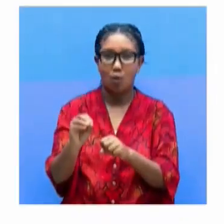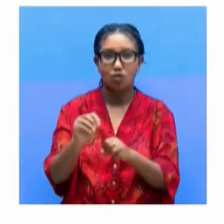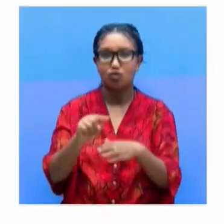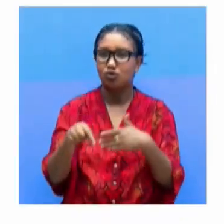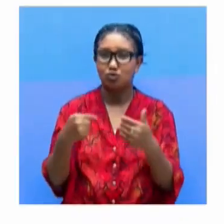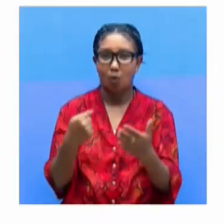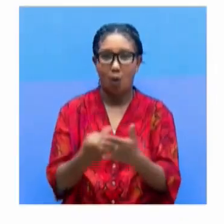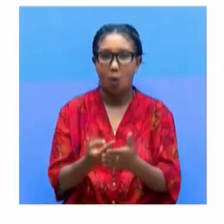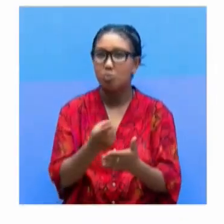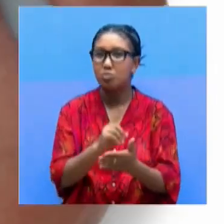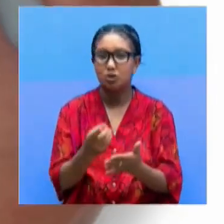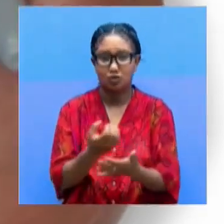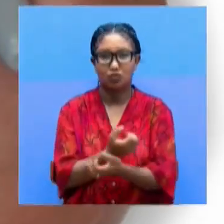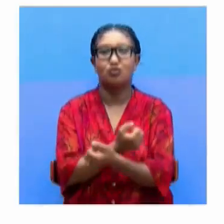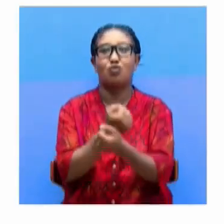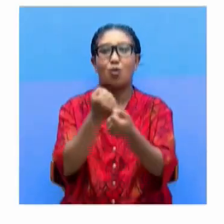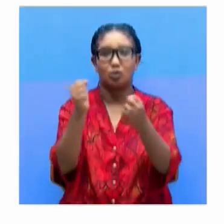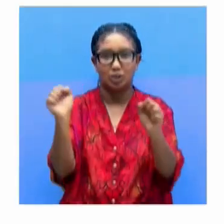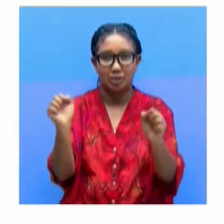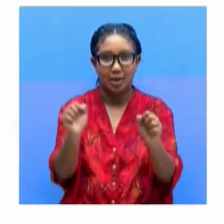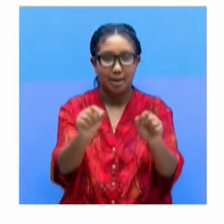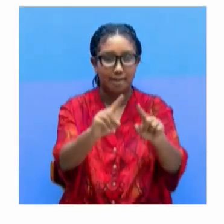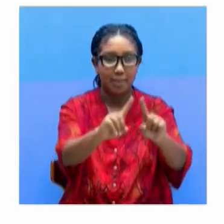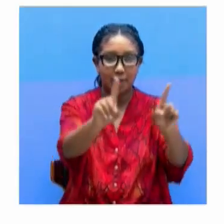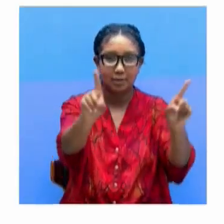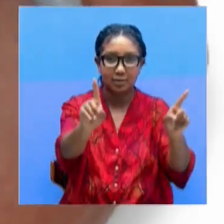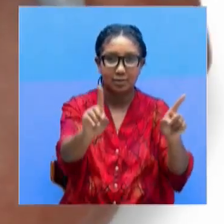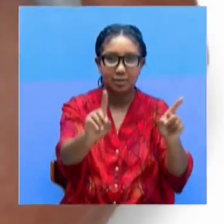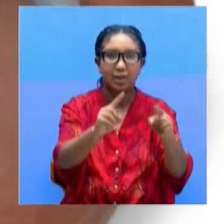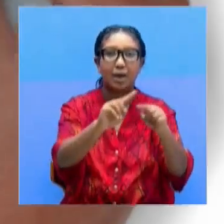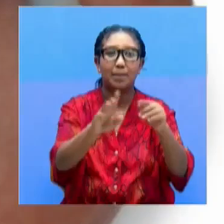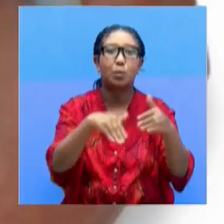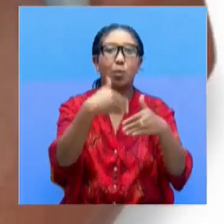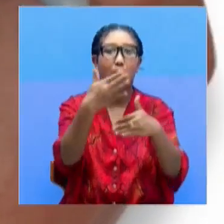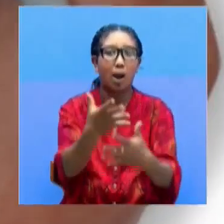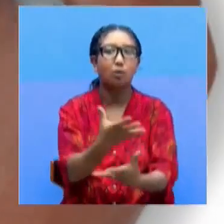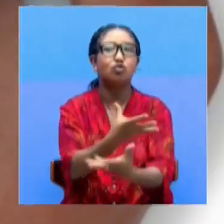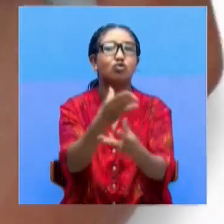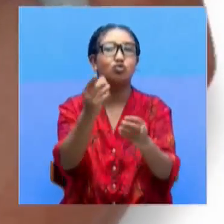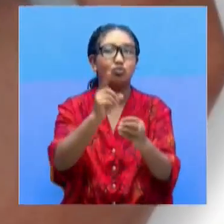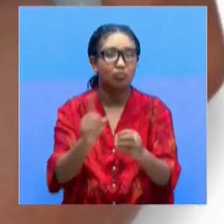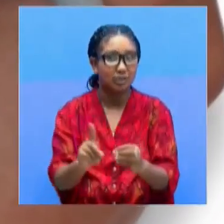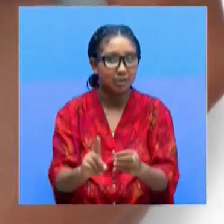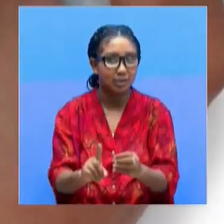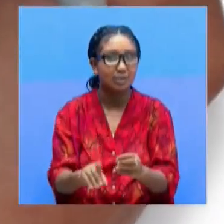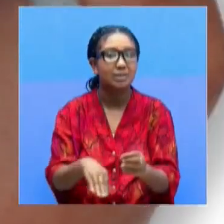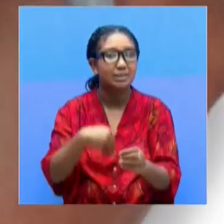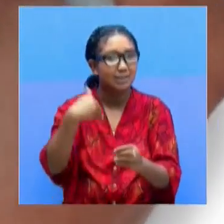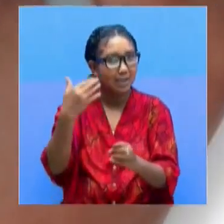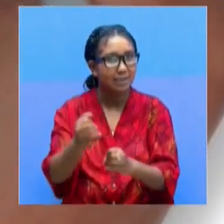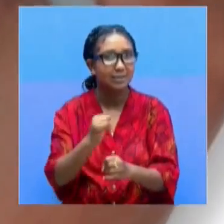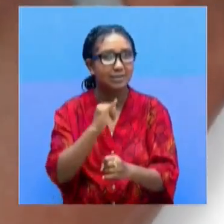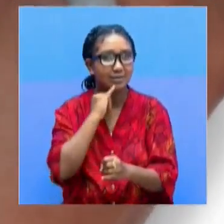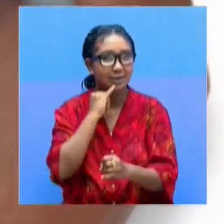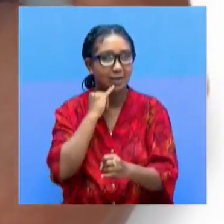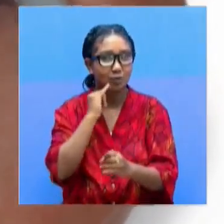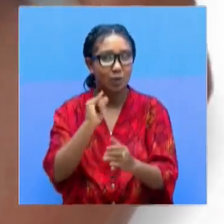the solution for our but, yeah? Okay, and the last one, then,